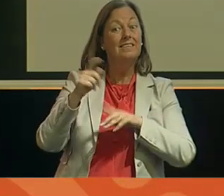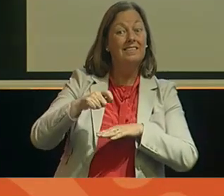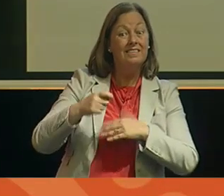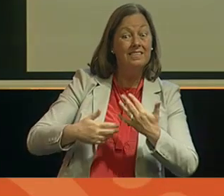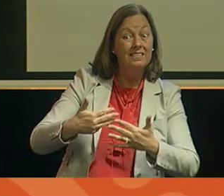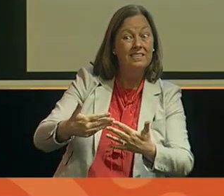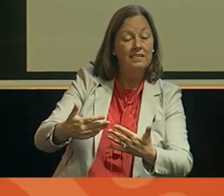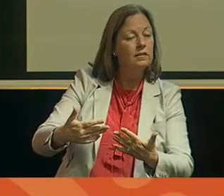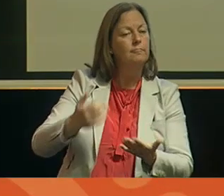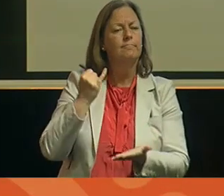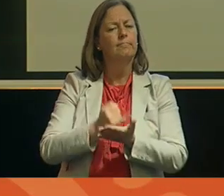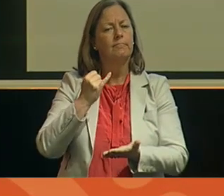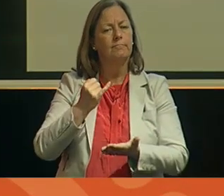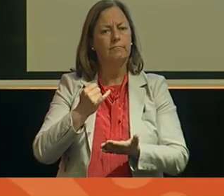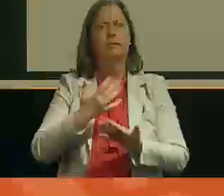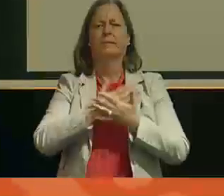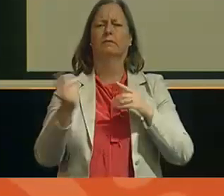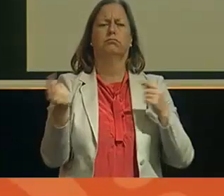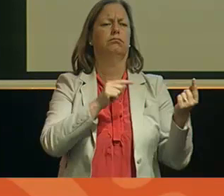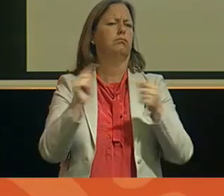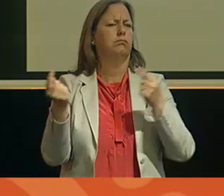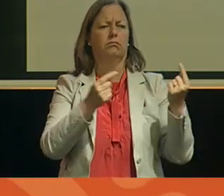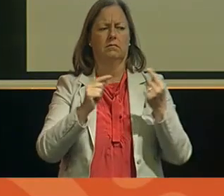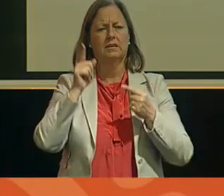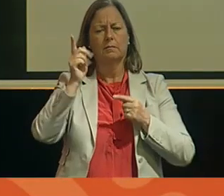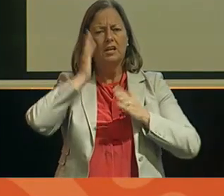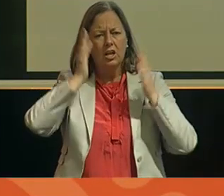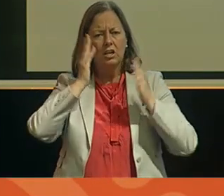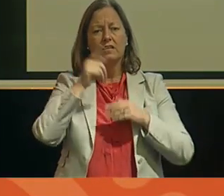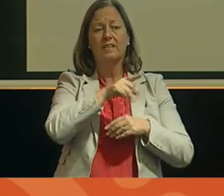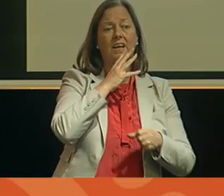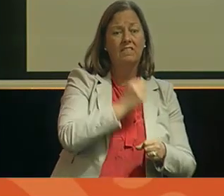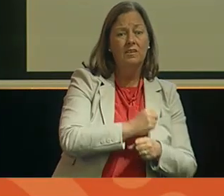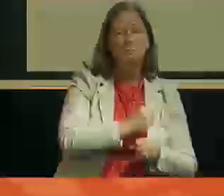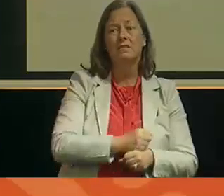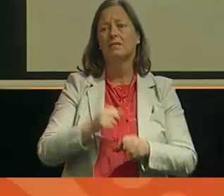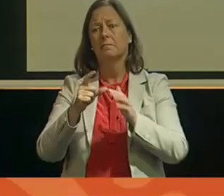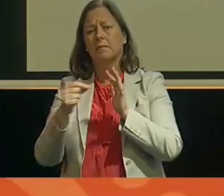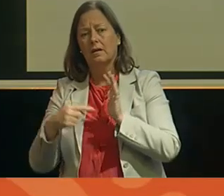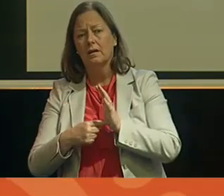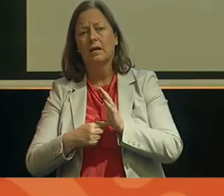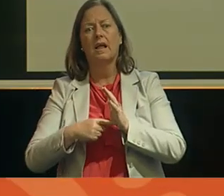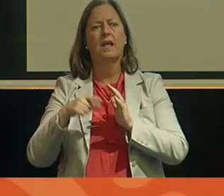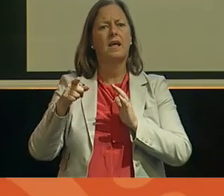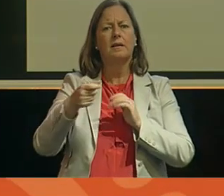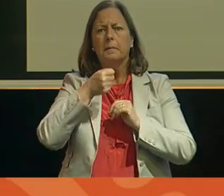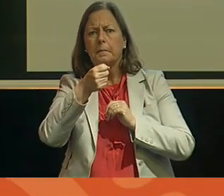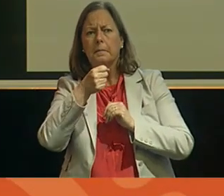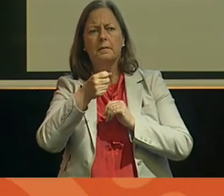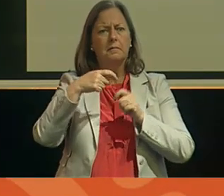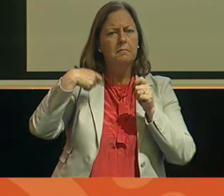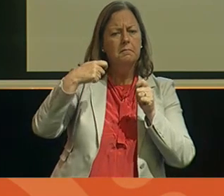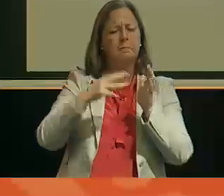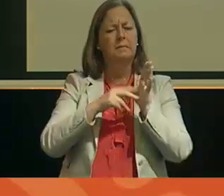hot issue back home in Malaysia. The government, the religious department, the media, and even